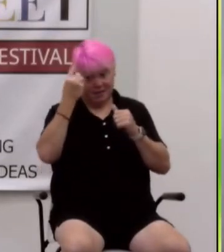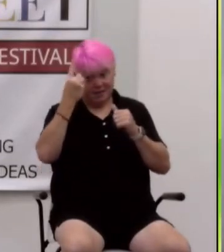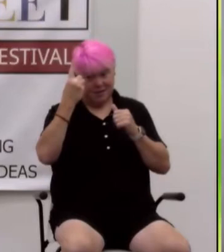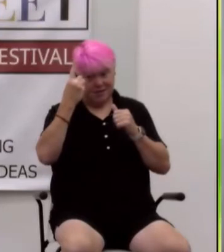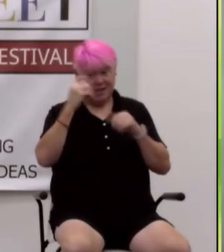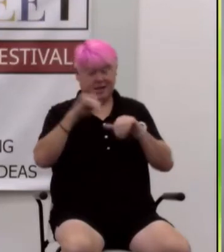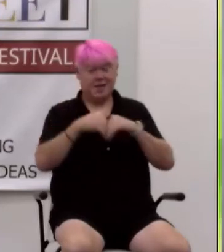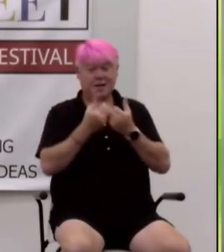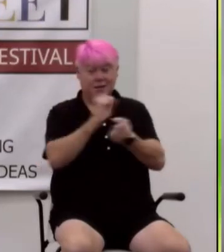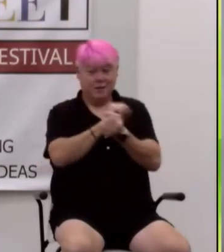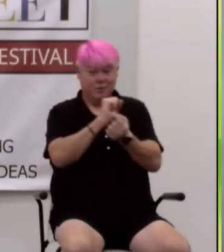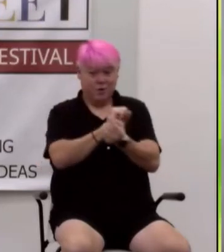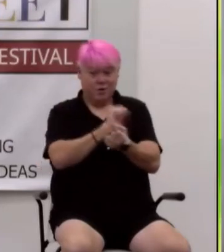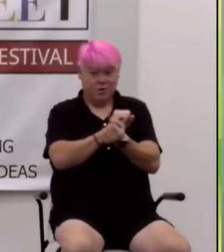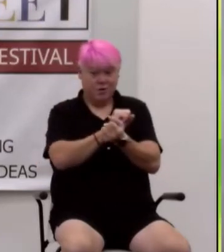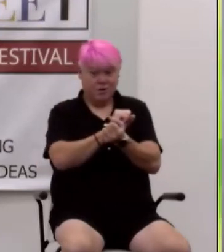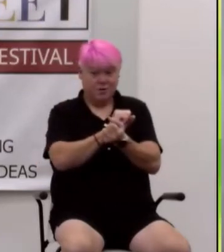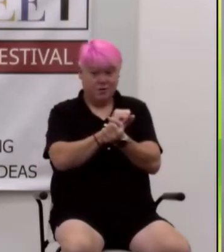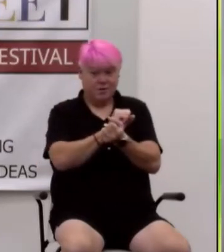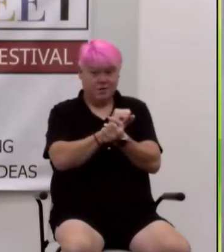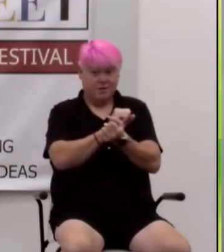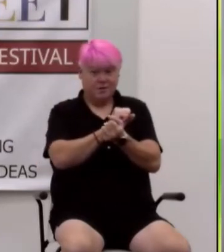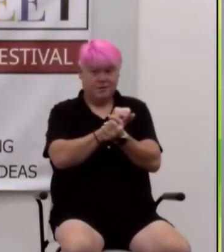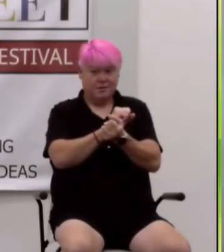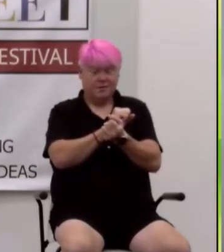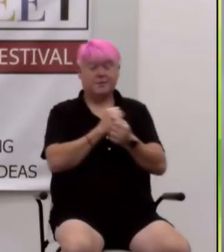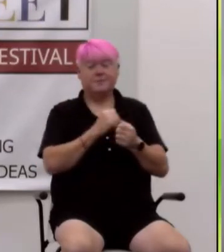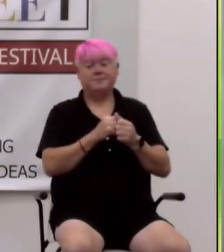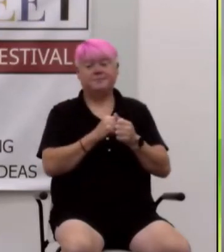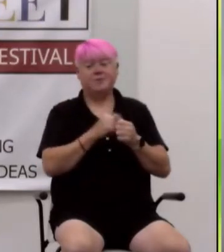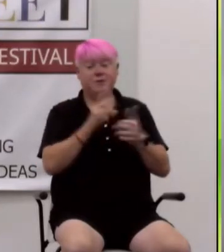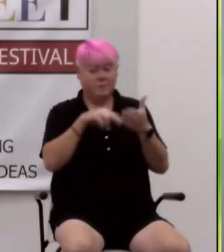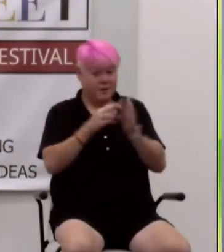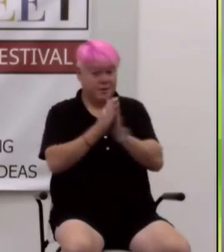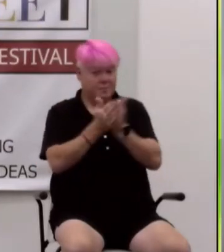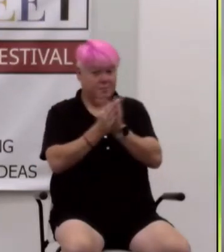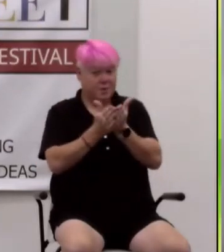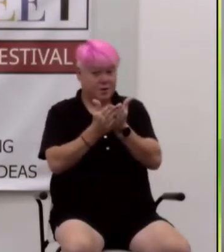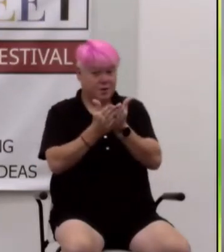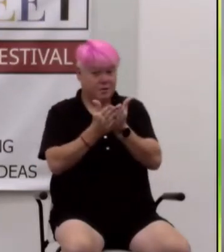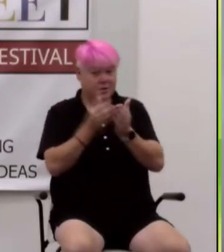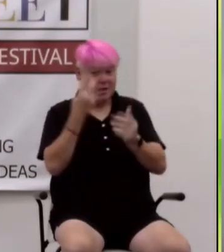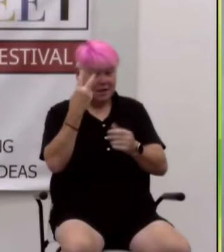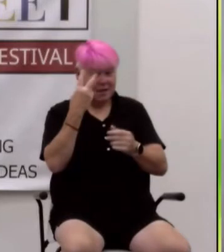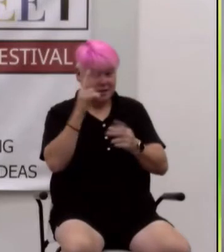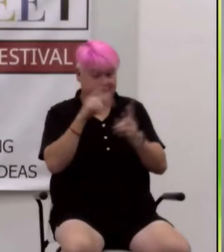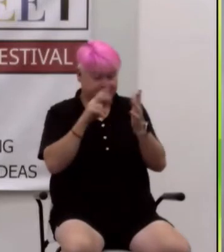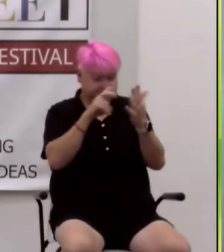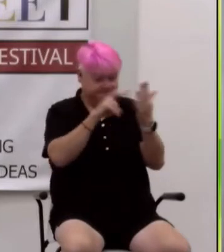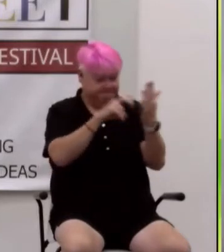least as much as a novelist can. So I read that book, but I also pored over all kinds of